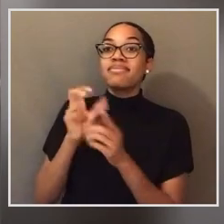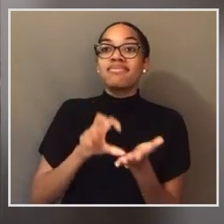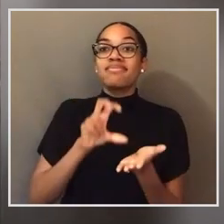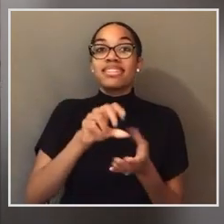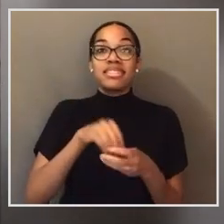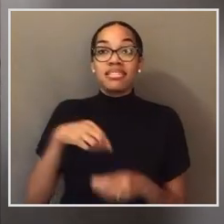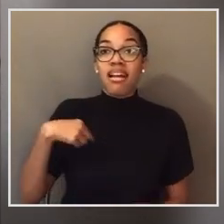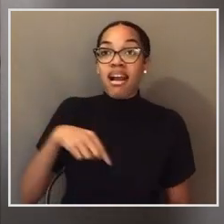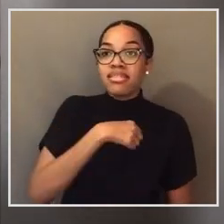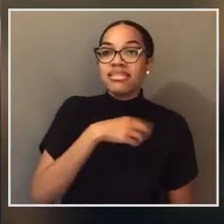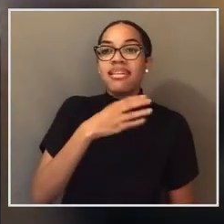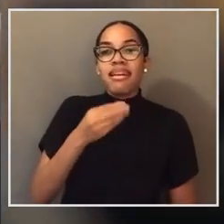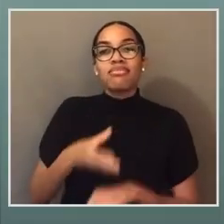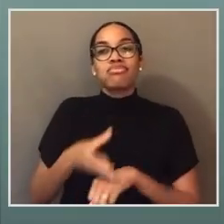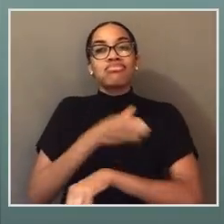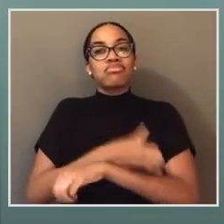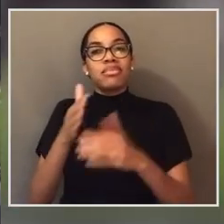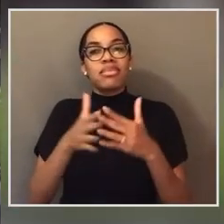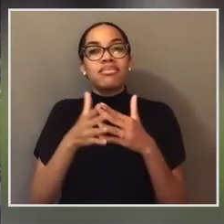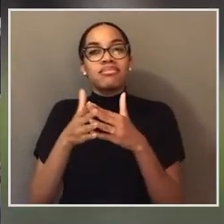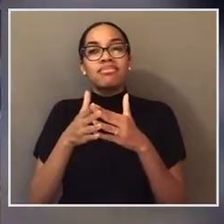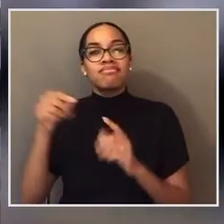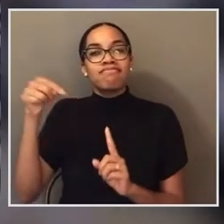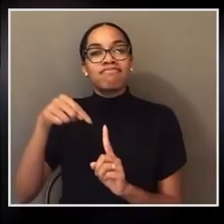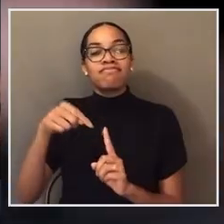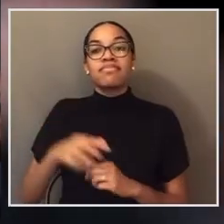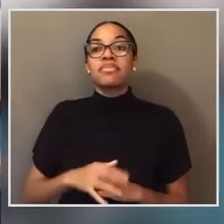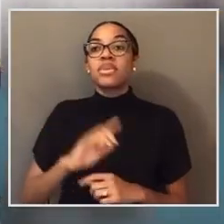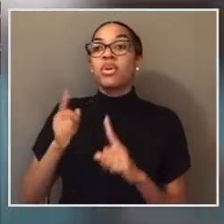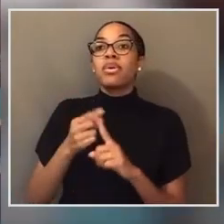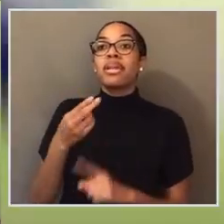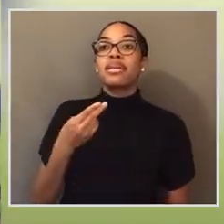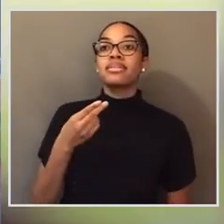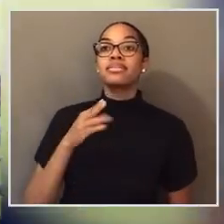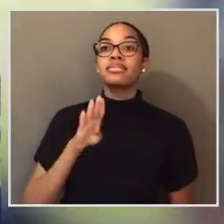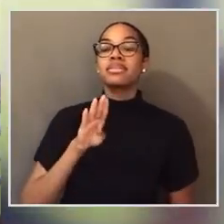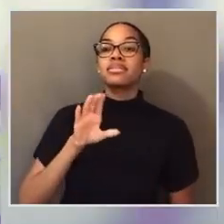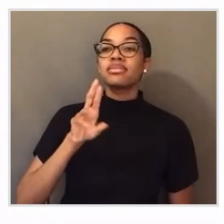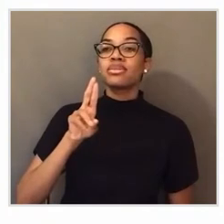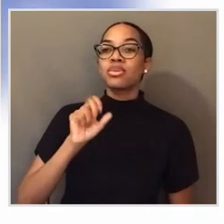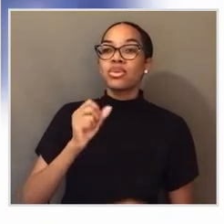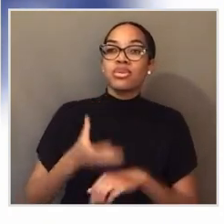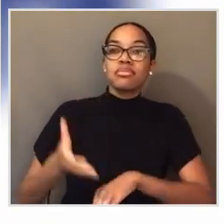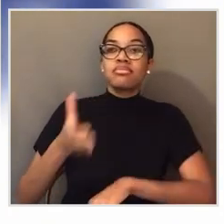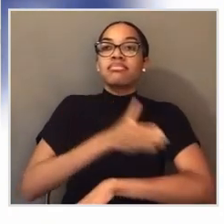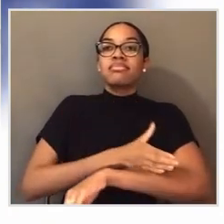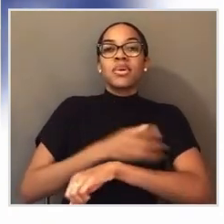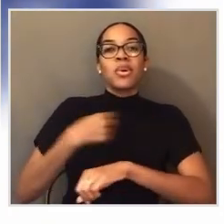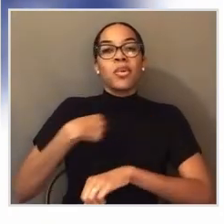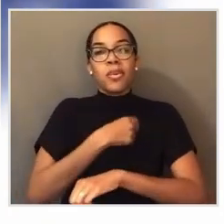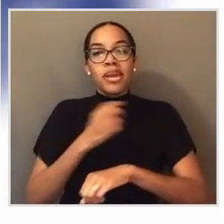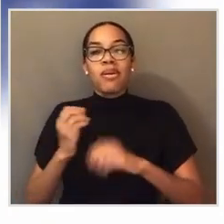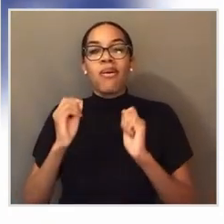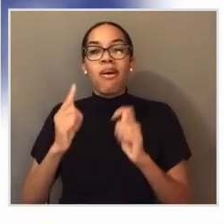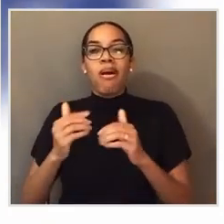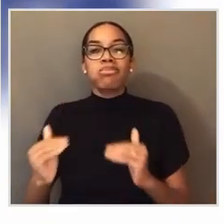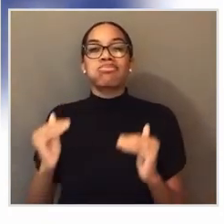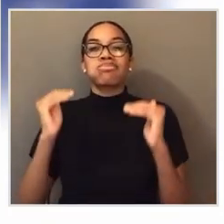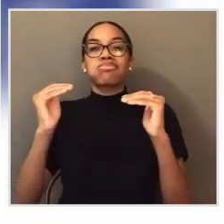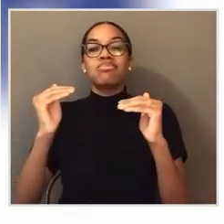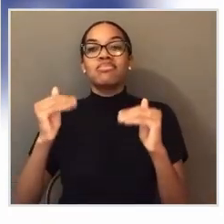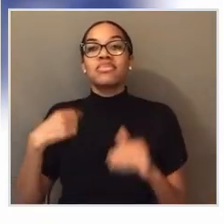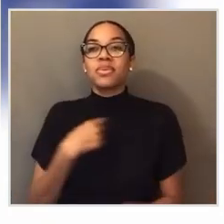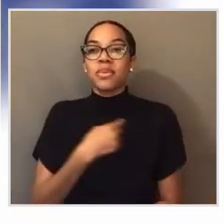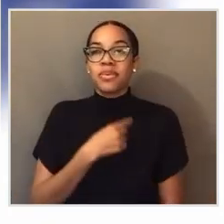America. When HBCUs rise, we all rise. We are HBCU Students for Biden.